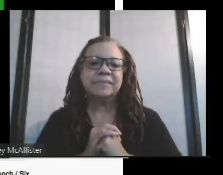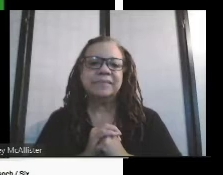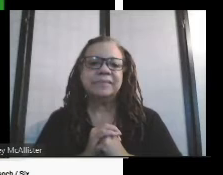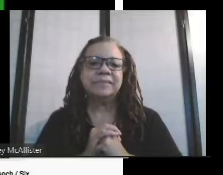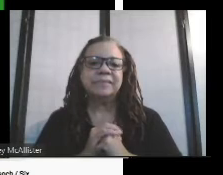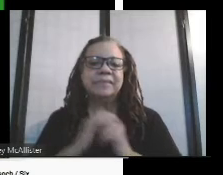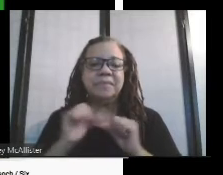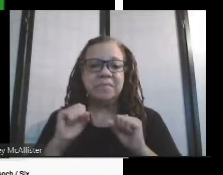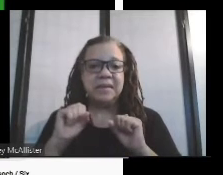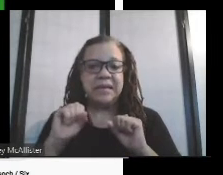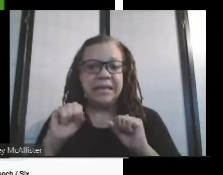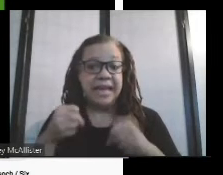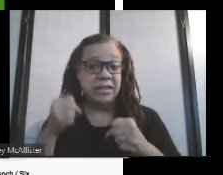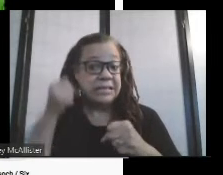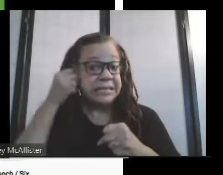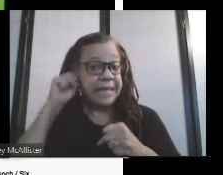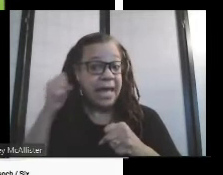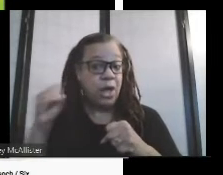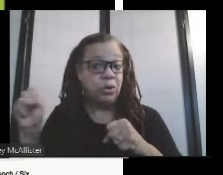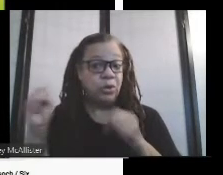Can you turn your sound up, Ron?